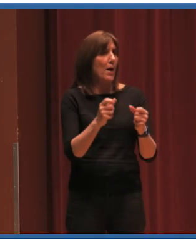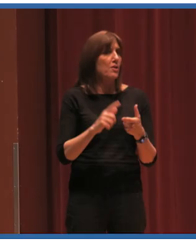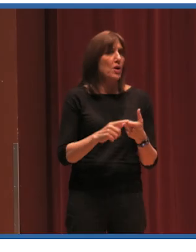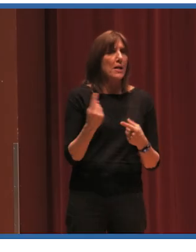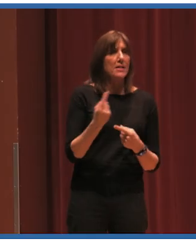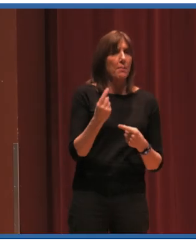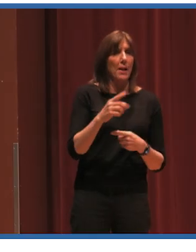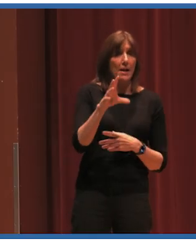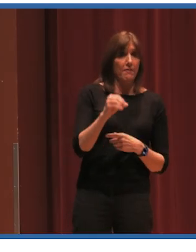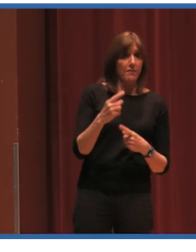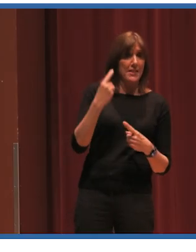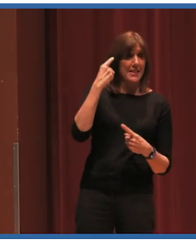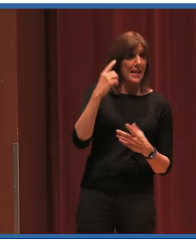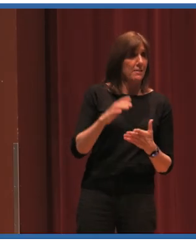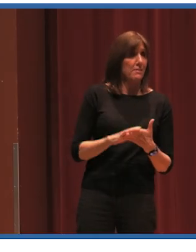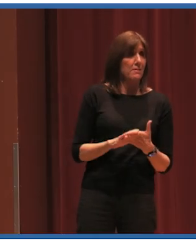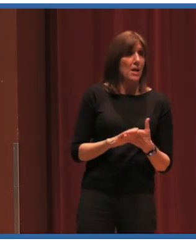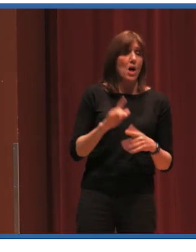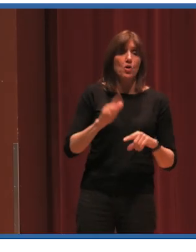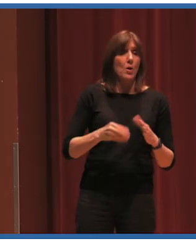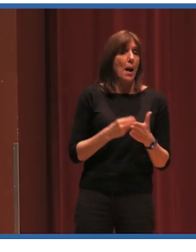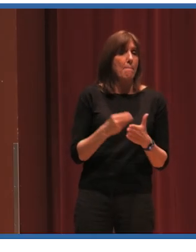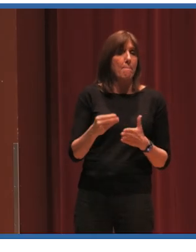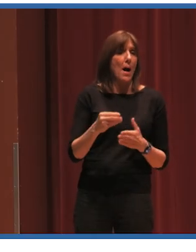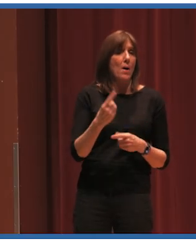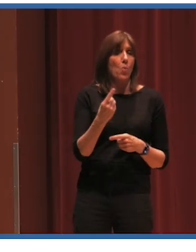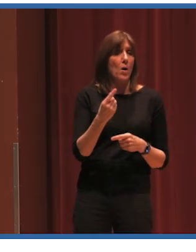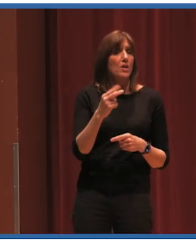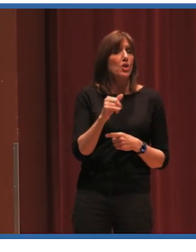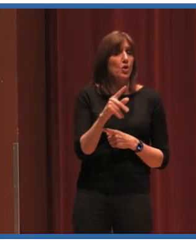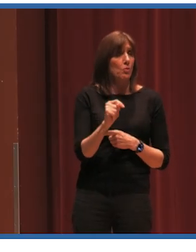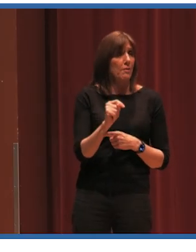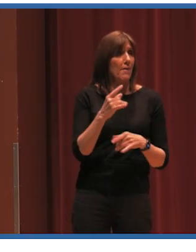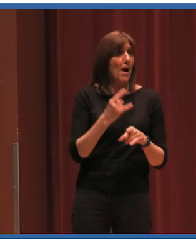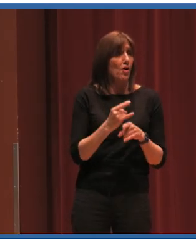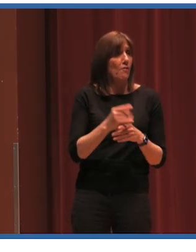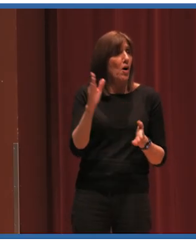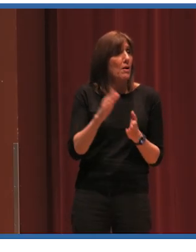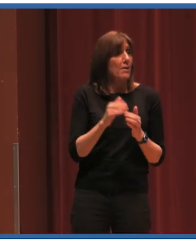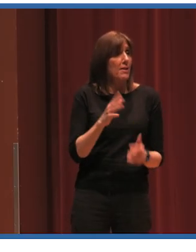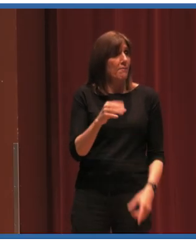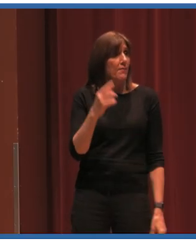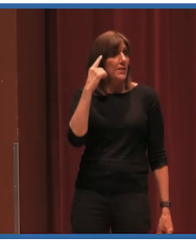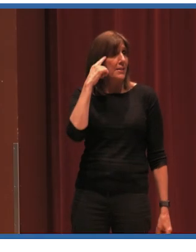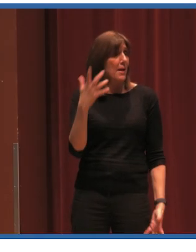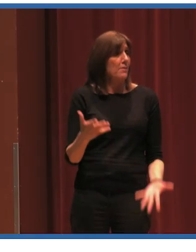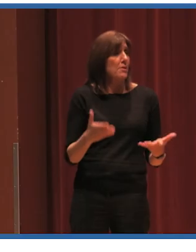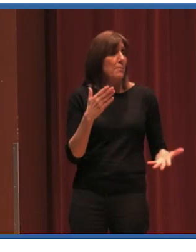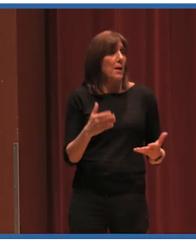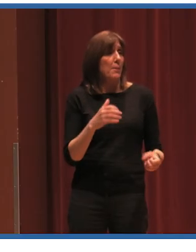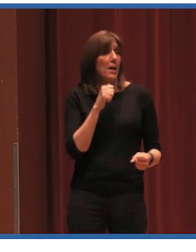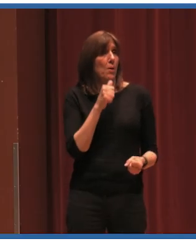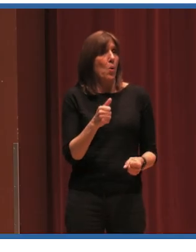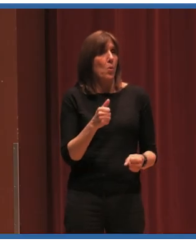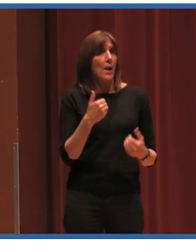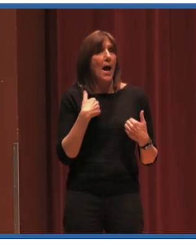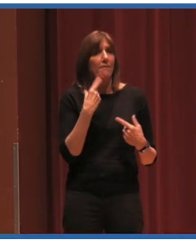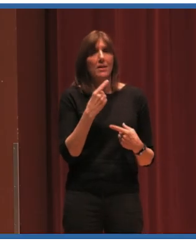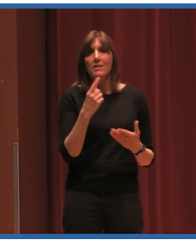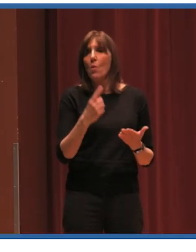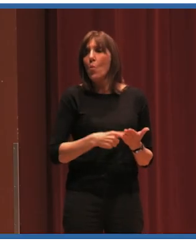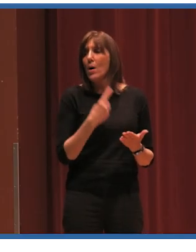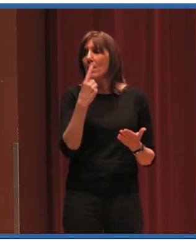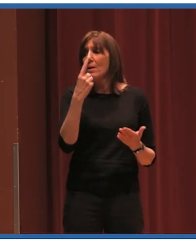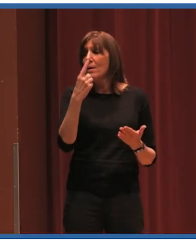like 50 cents. You cannot buy a unit of alcohol for less than 50 cents. That would probably not impact most of us who are occasional